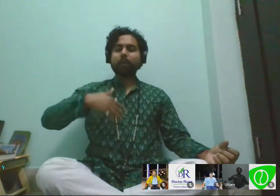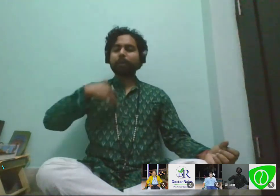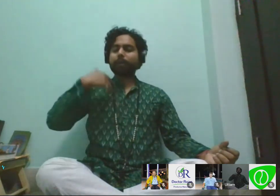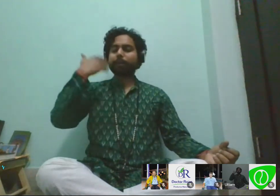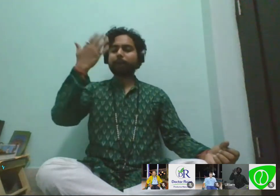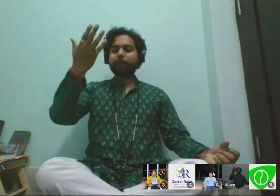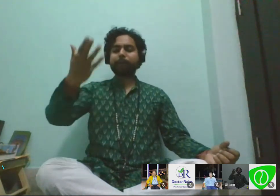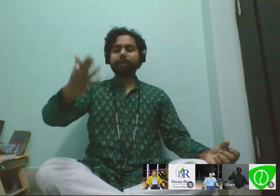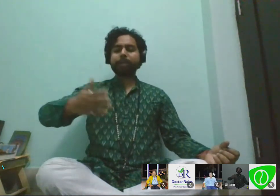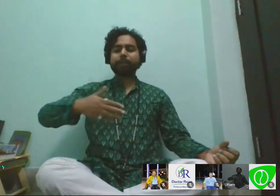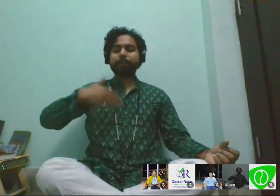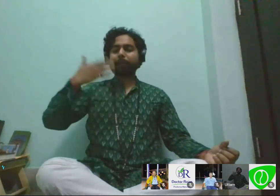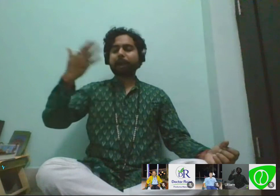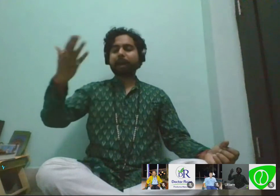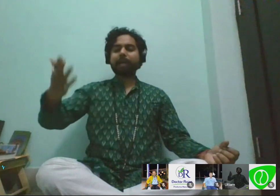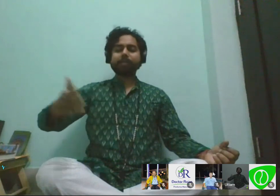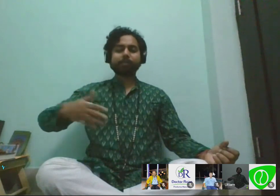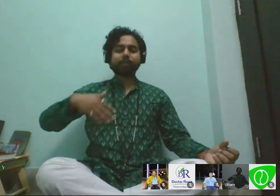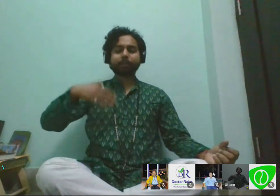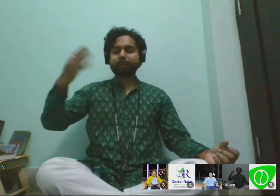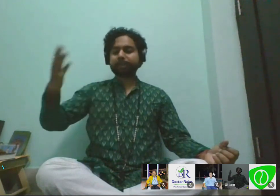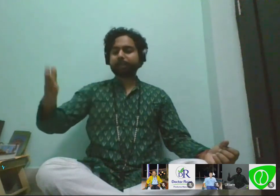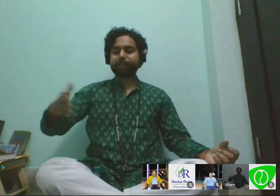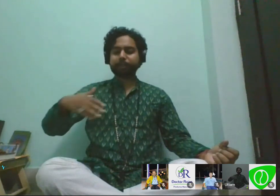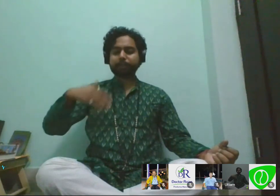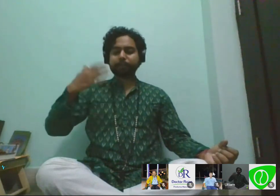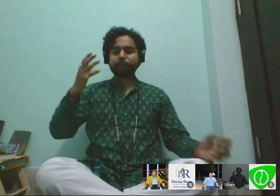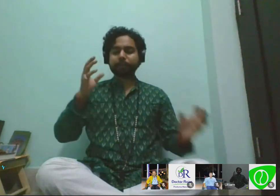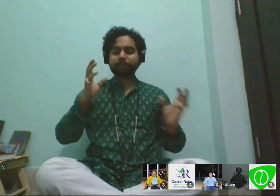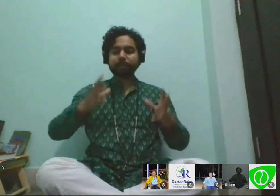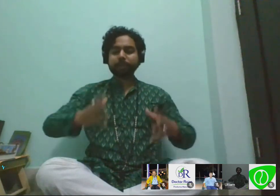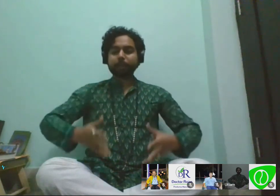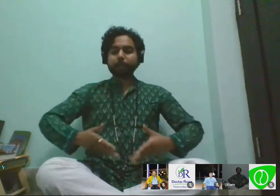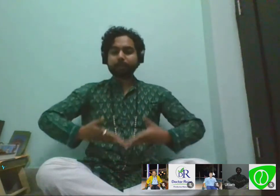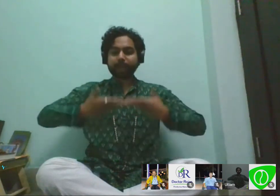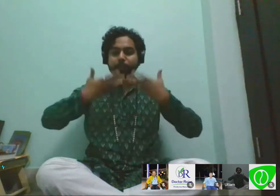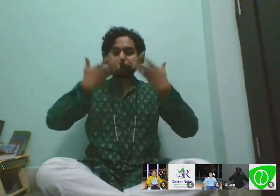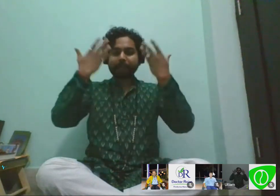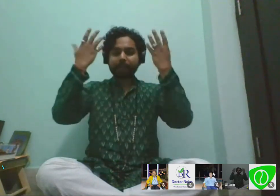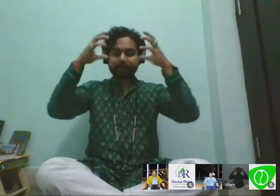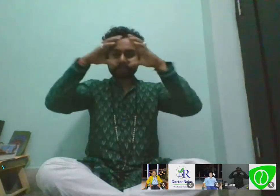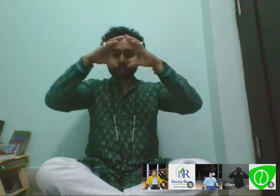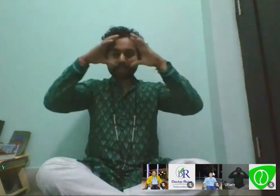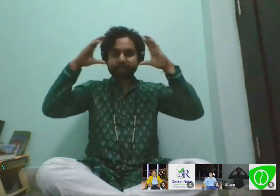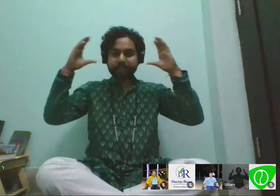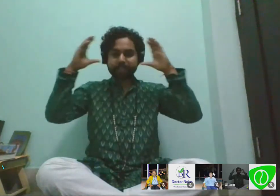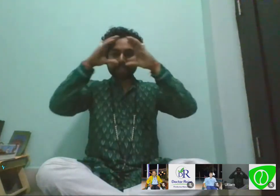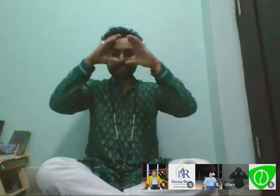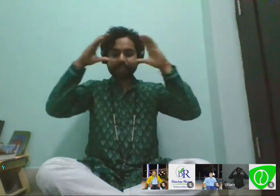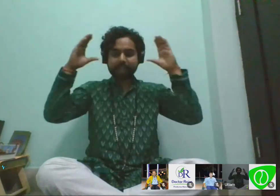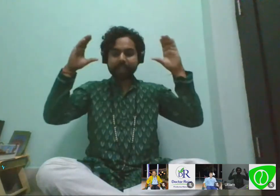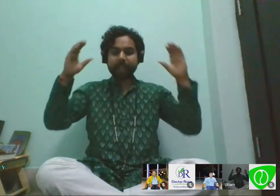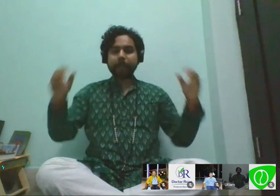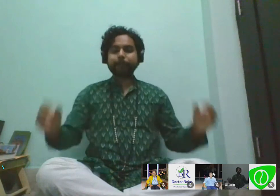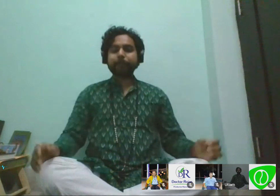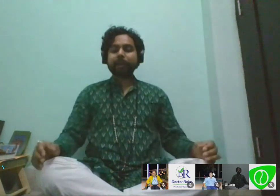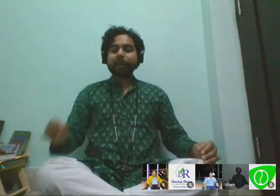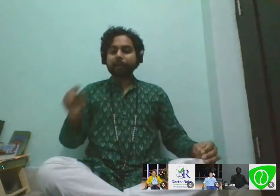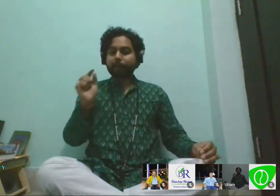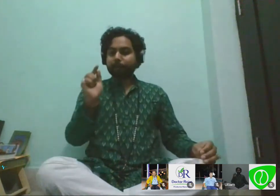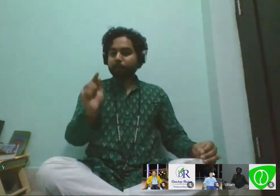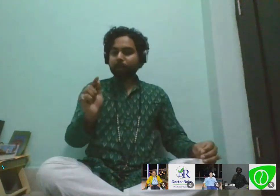thoughts, or your memories from the past or the present or the future will try to manifest in this